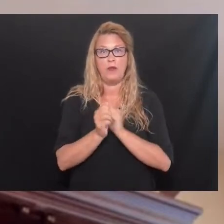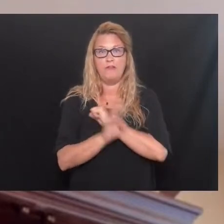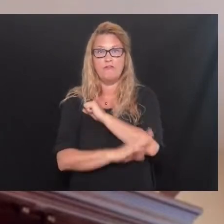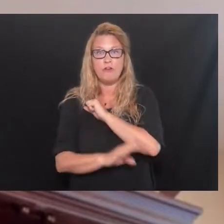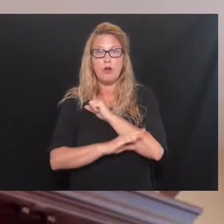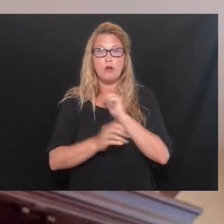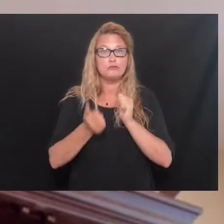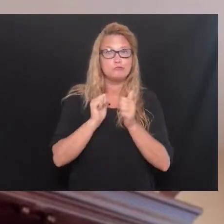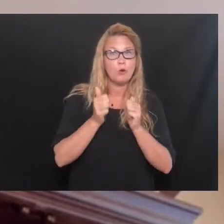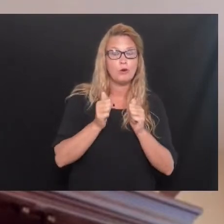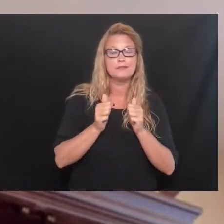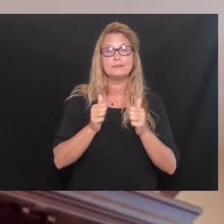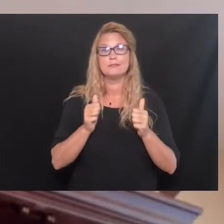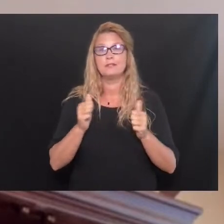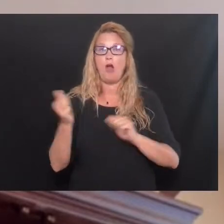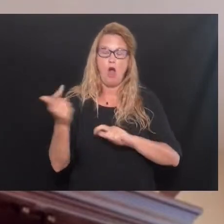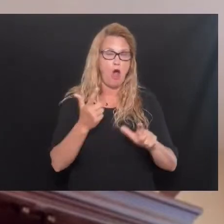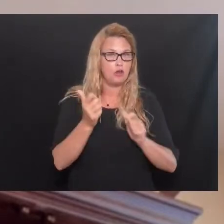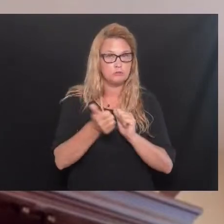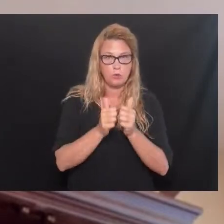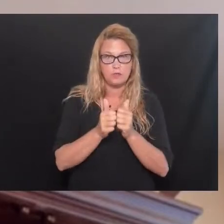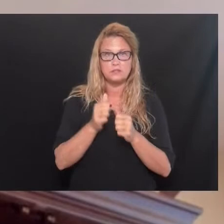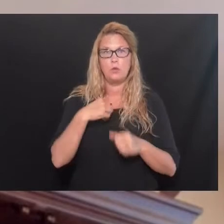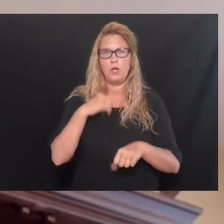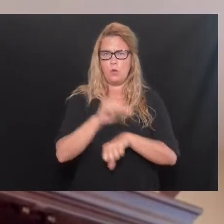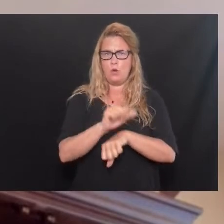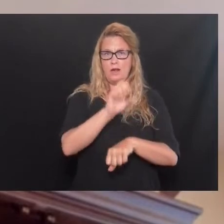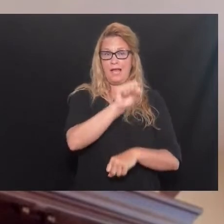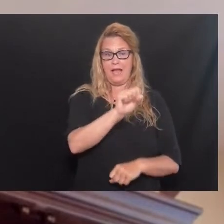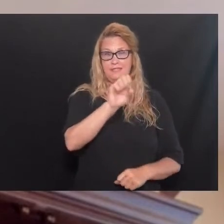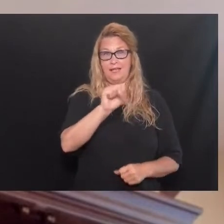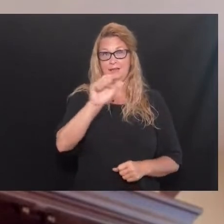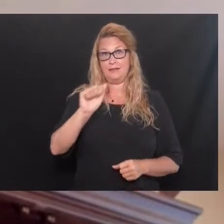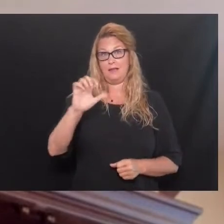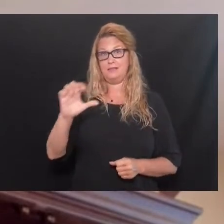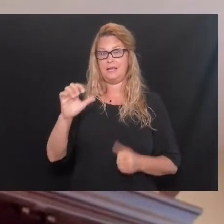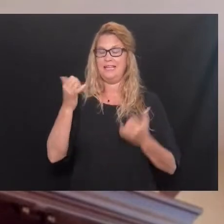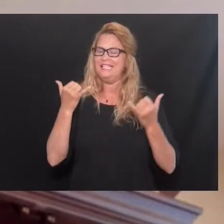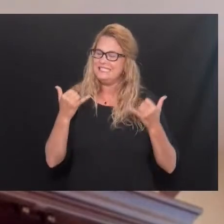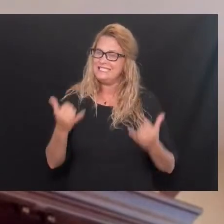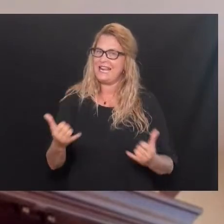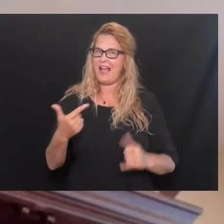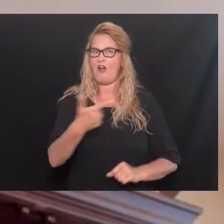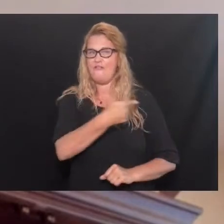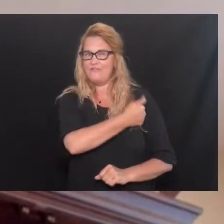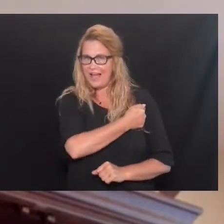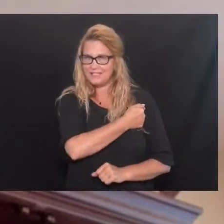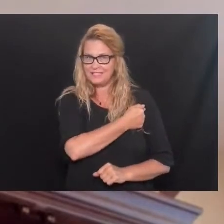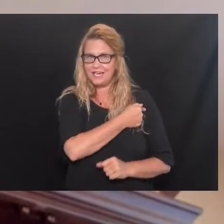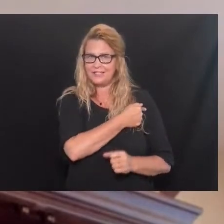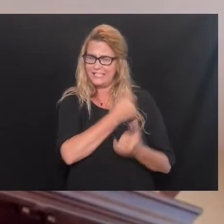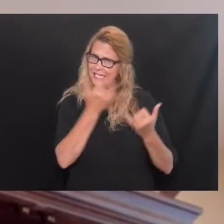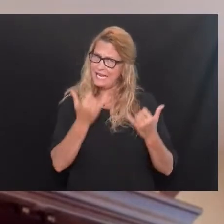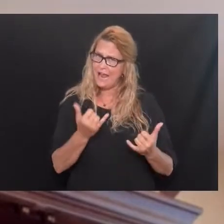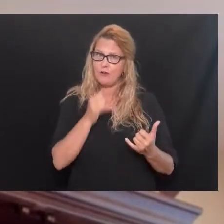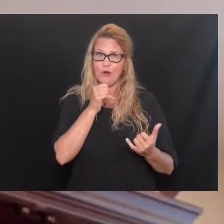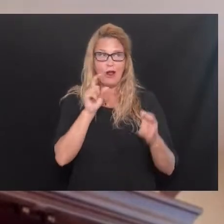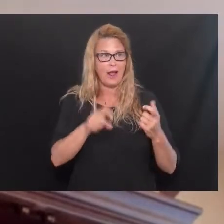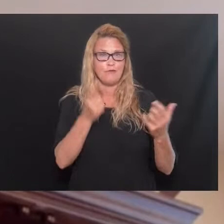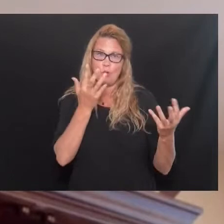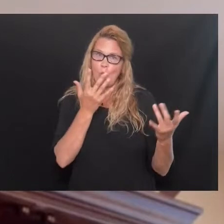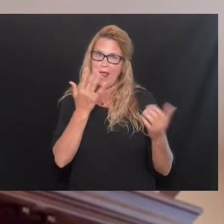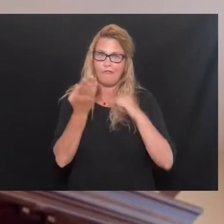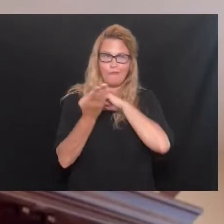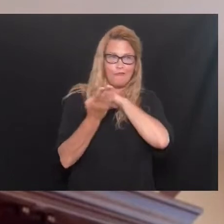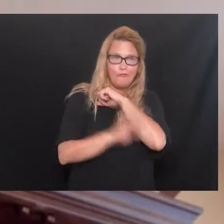we'll continue to work with the SSAC. You need to get vaccinated now so you don't have to worry about in the fall quarantines or